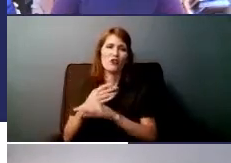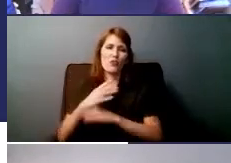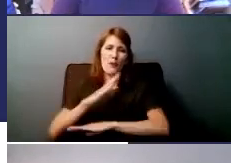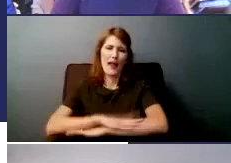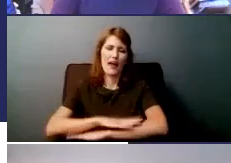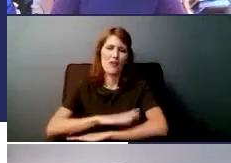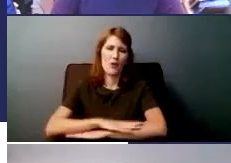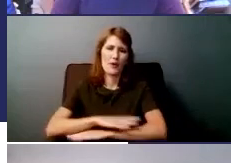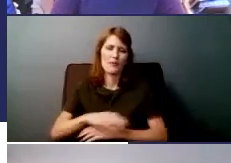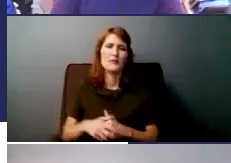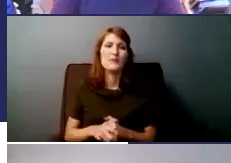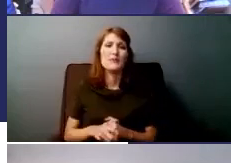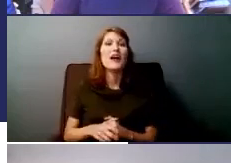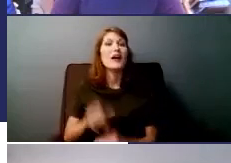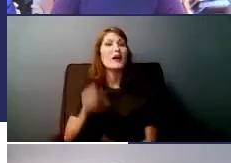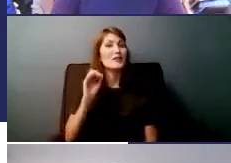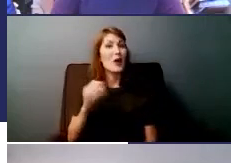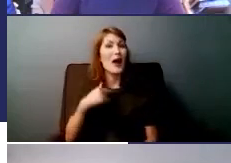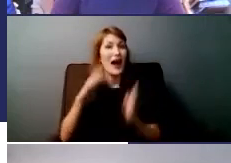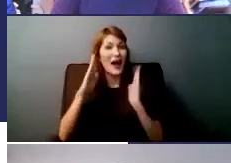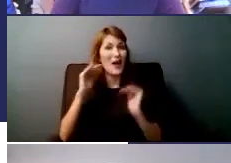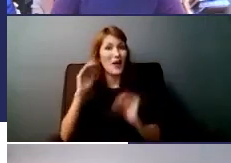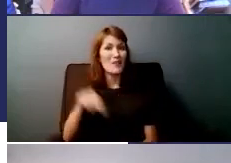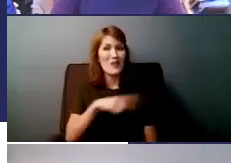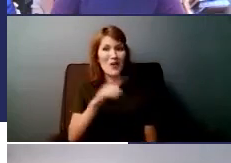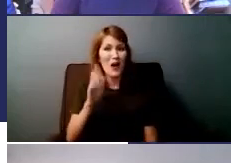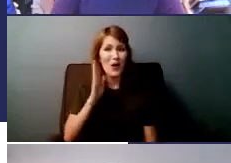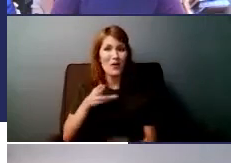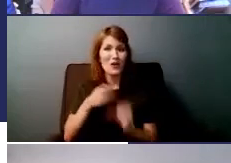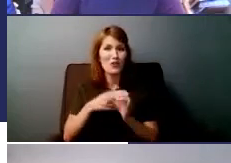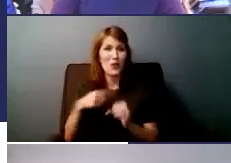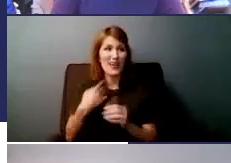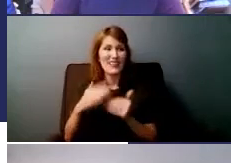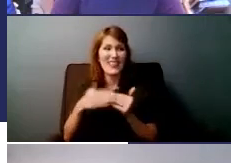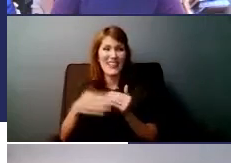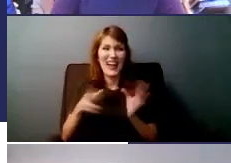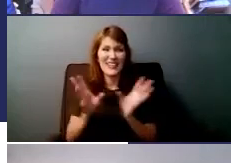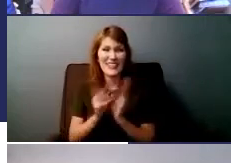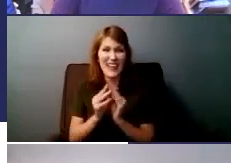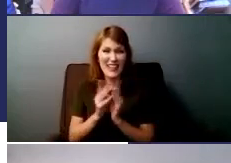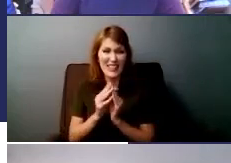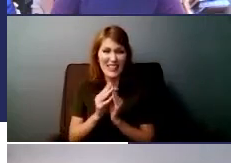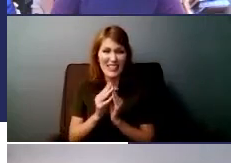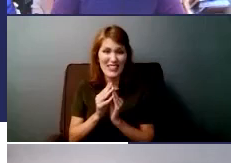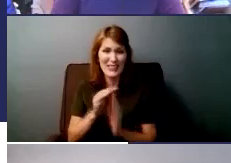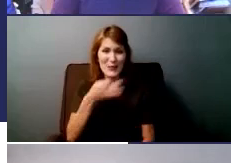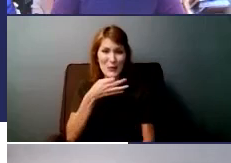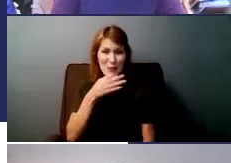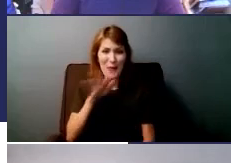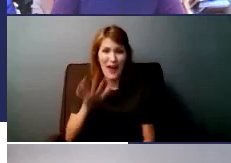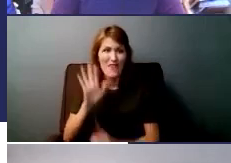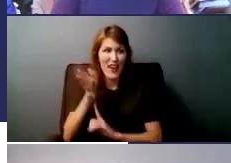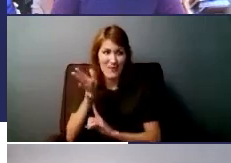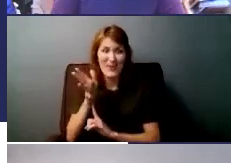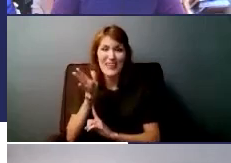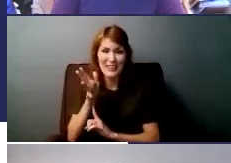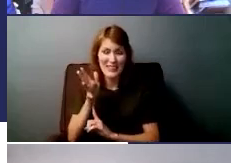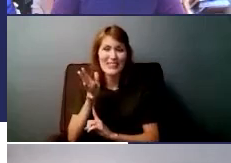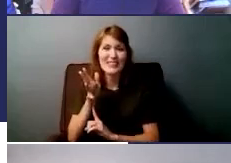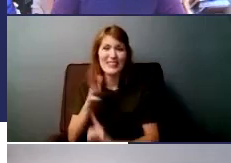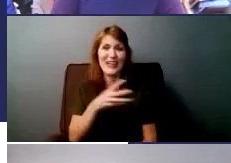So on that note, I hope you will all join us in the next session that's coming up in about 5 minutes. And